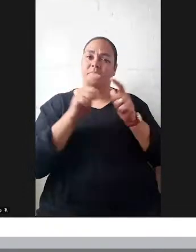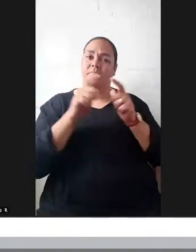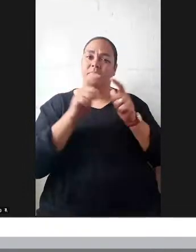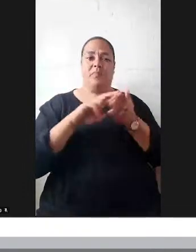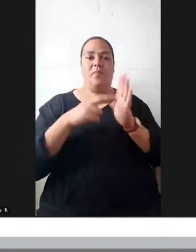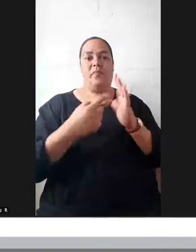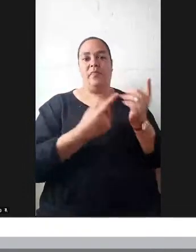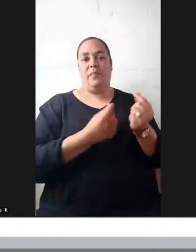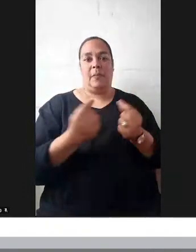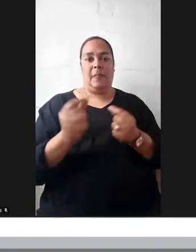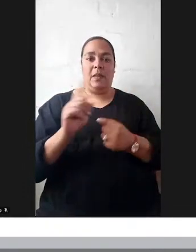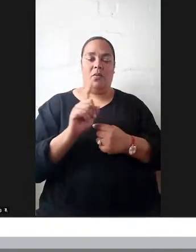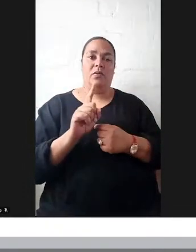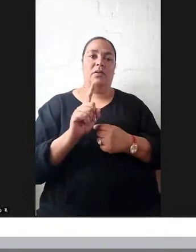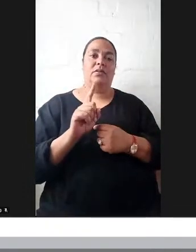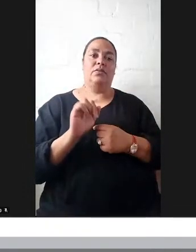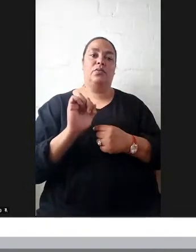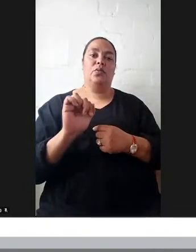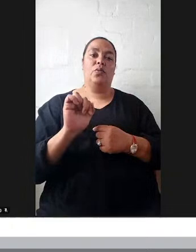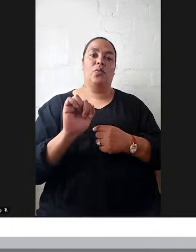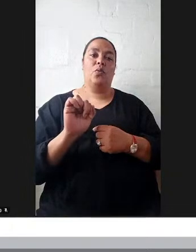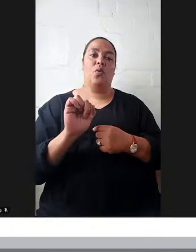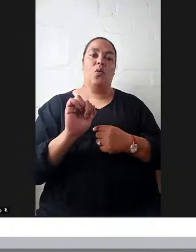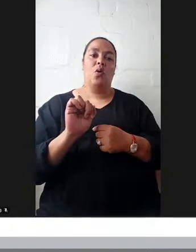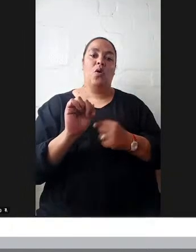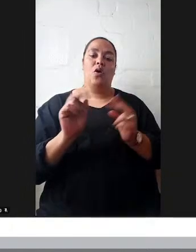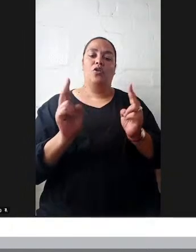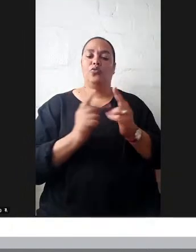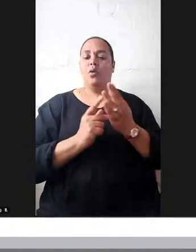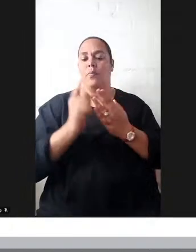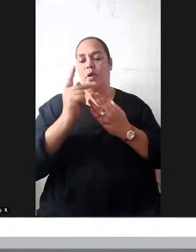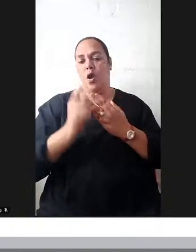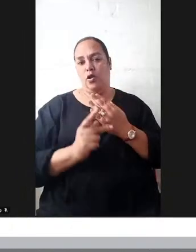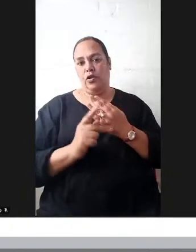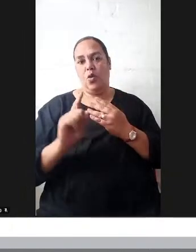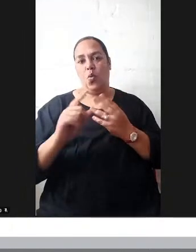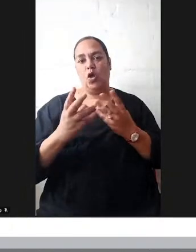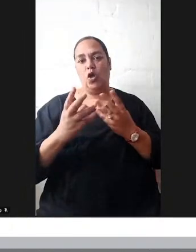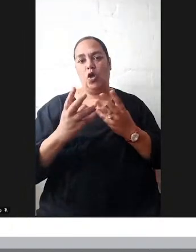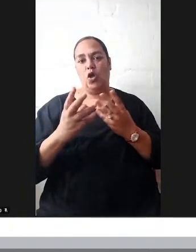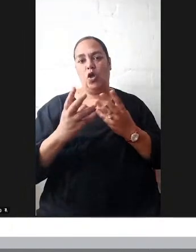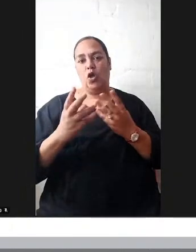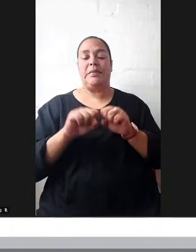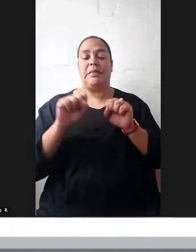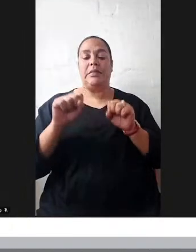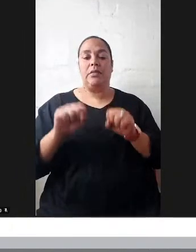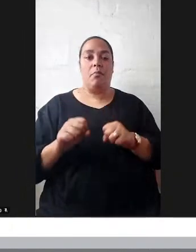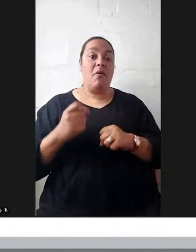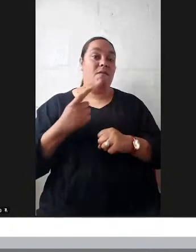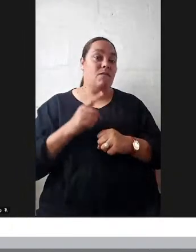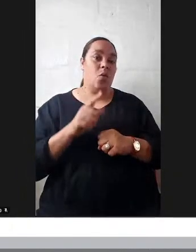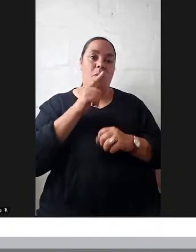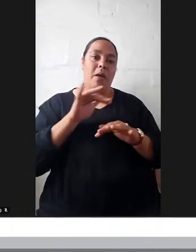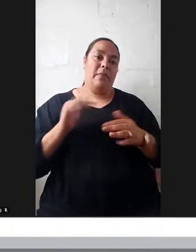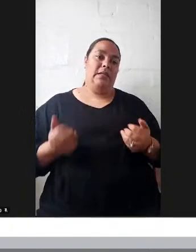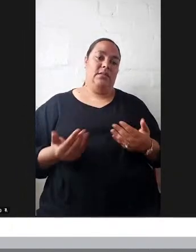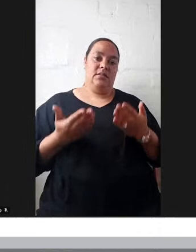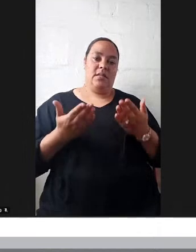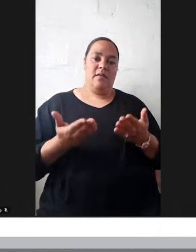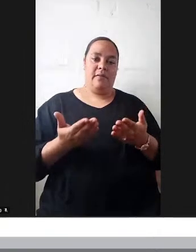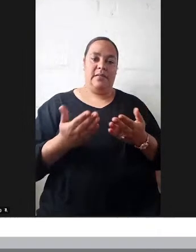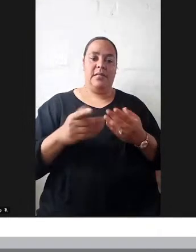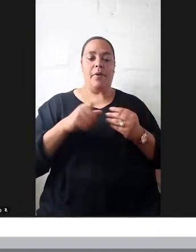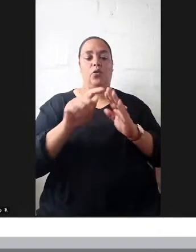is the piloting of the software system for the public service in terms of